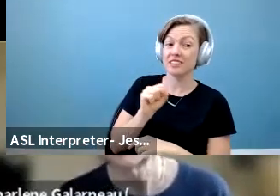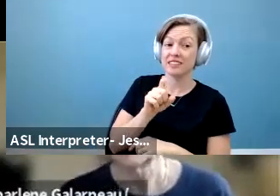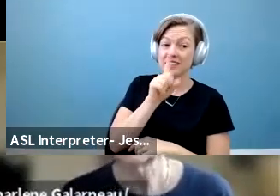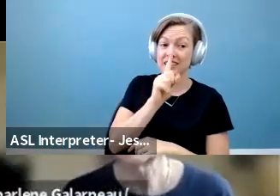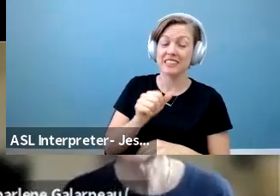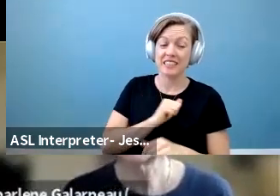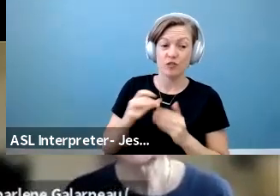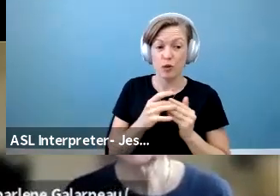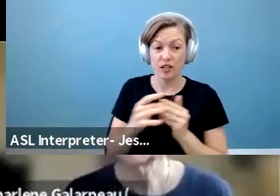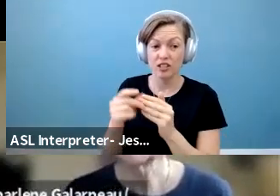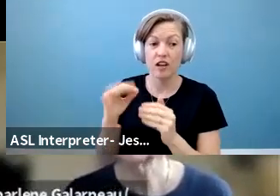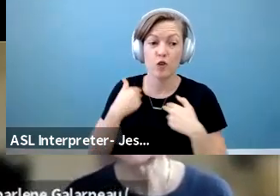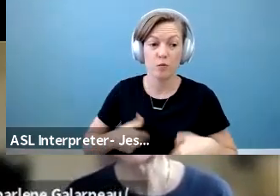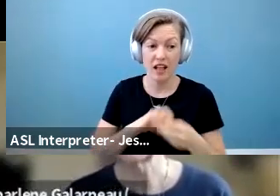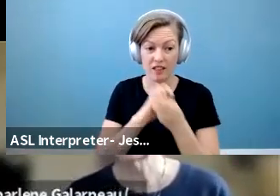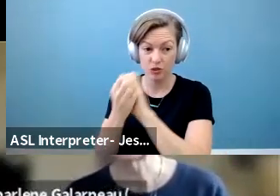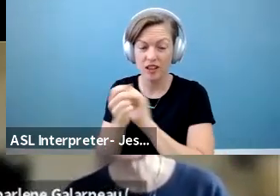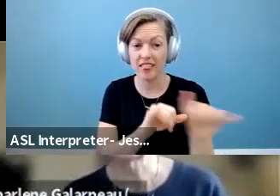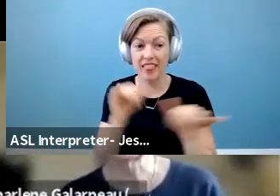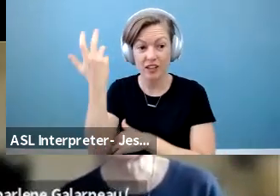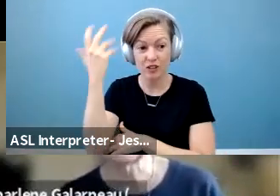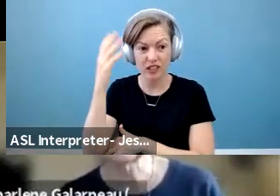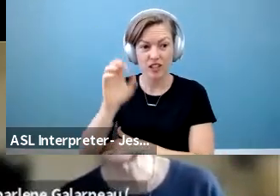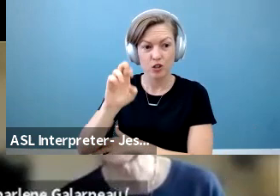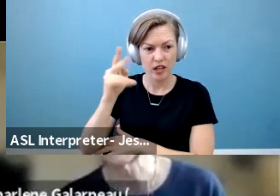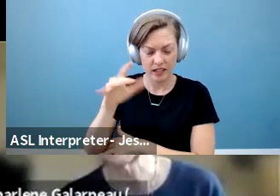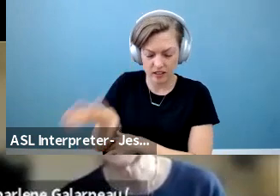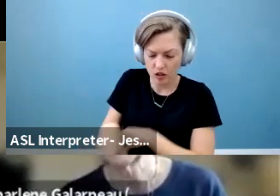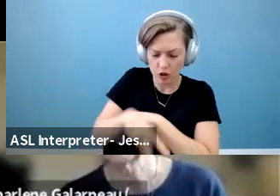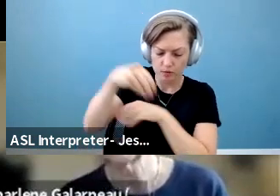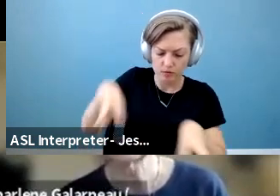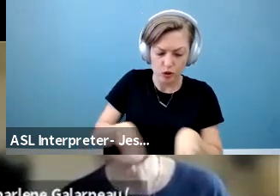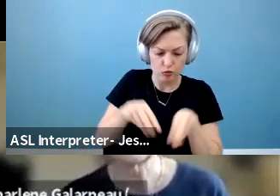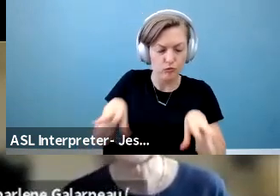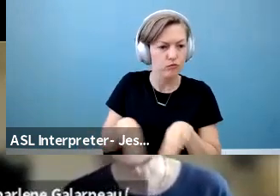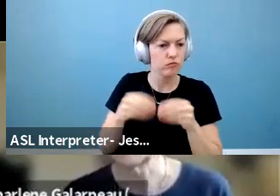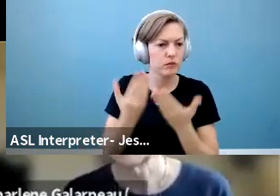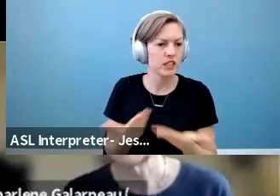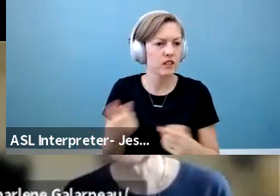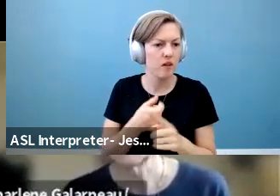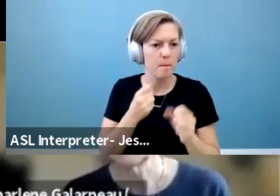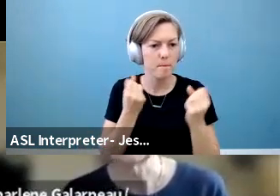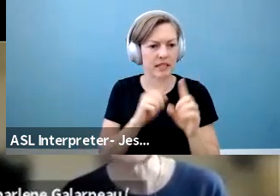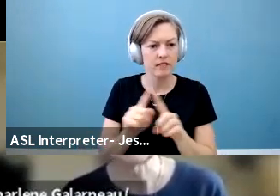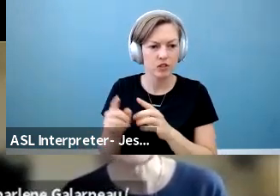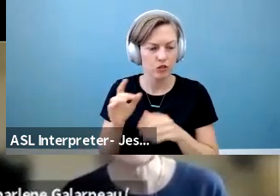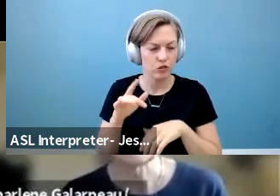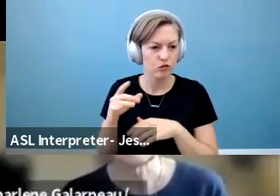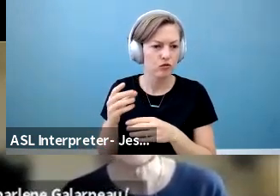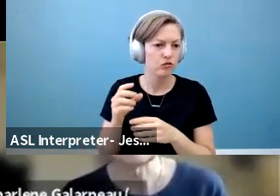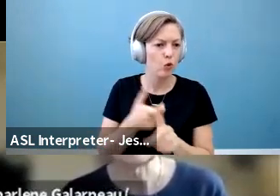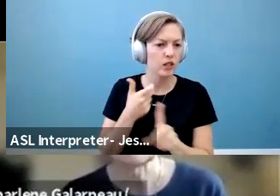evolution. And like a tree, eugenics draws materials from many sources and organizes them into a